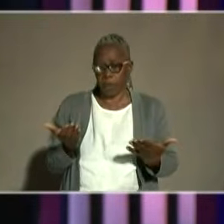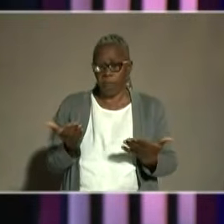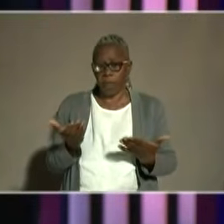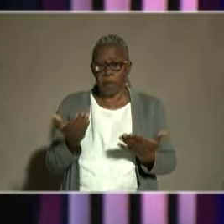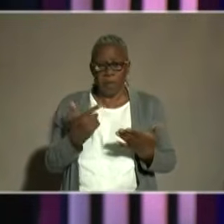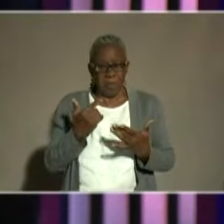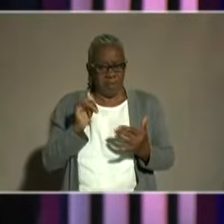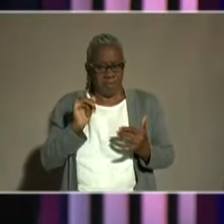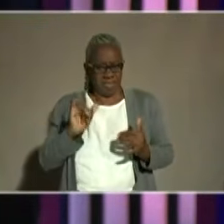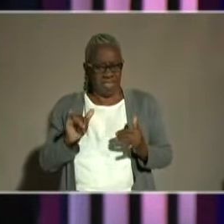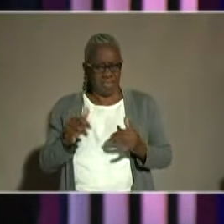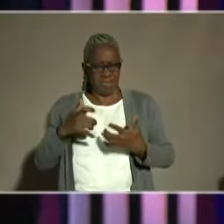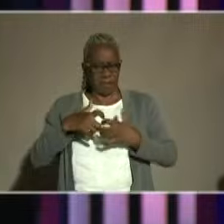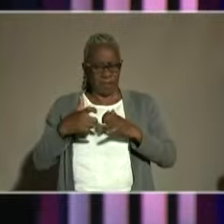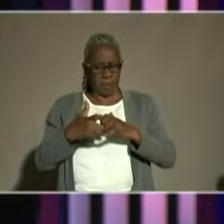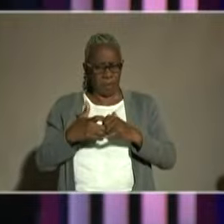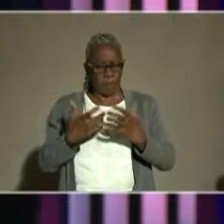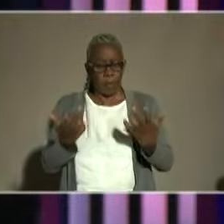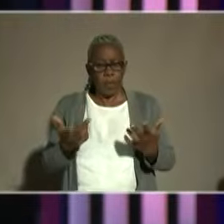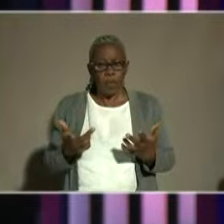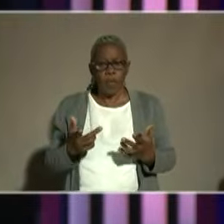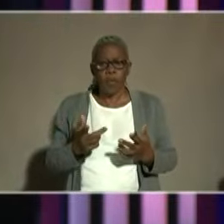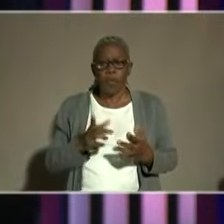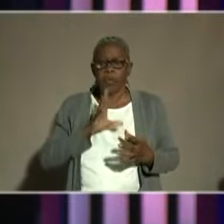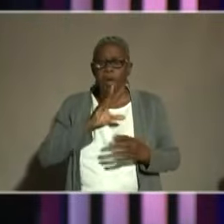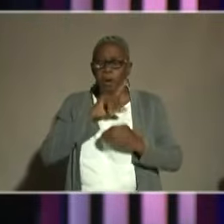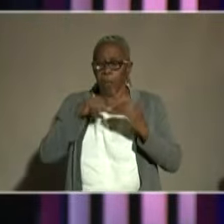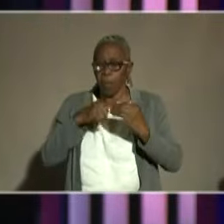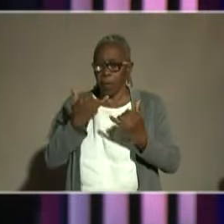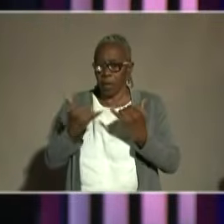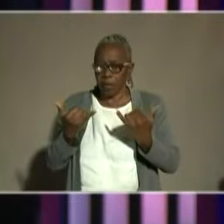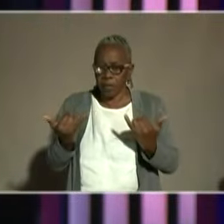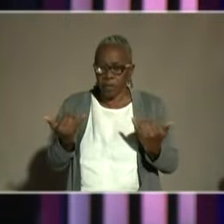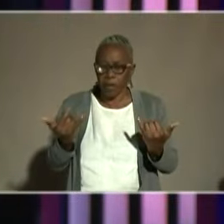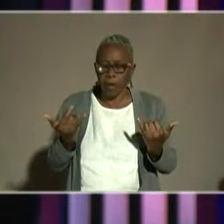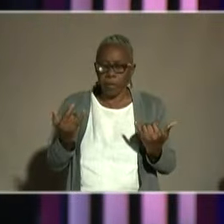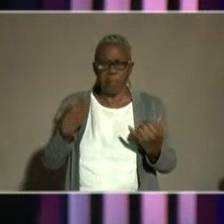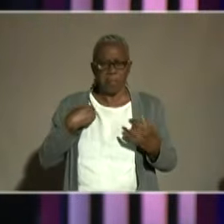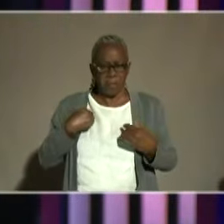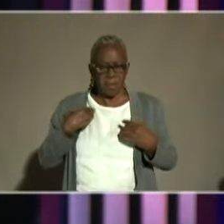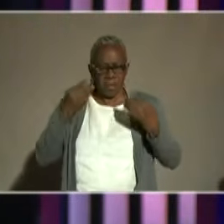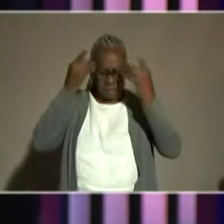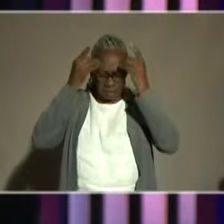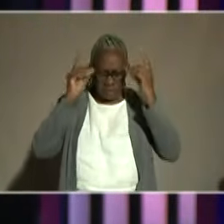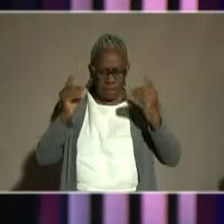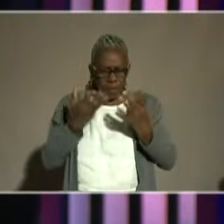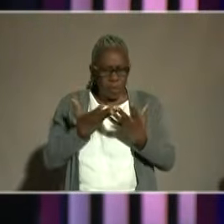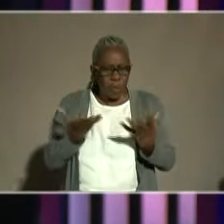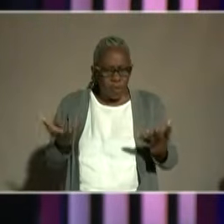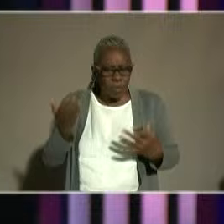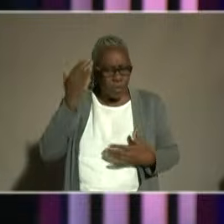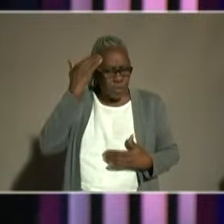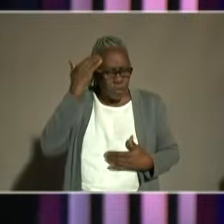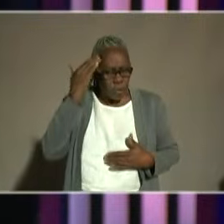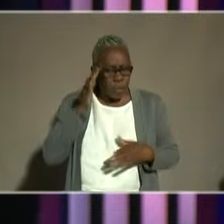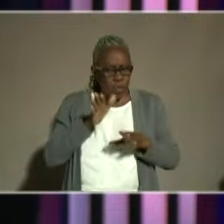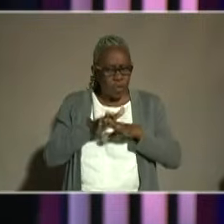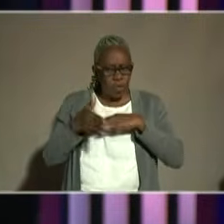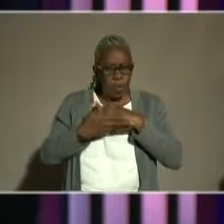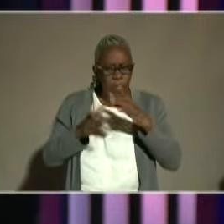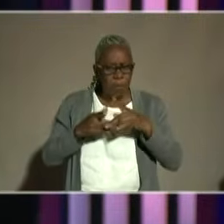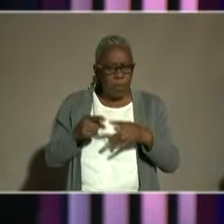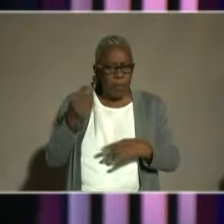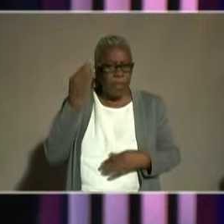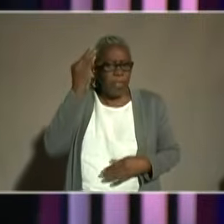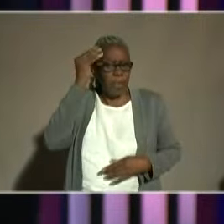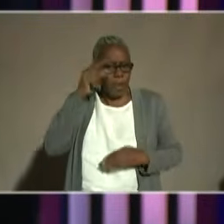However, when it was raised last year and politicized, I decided I want to know what the Jamaican people felt about it, because